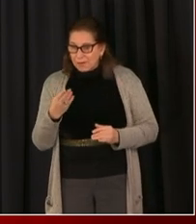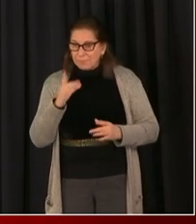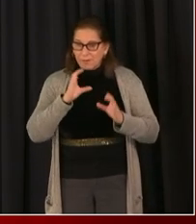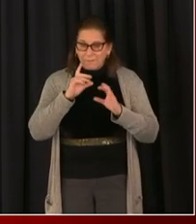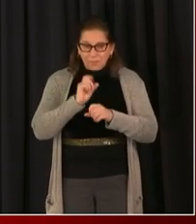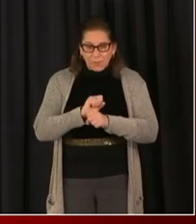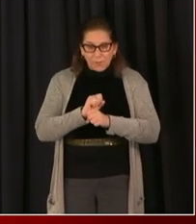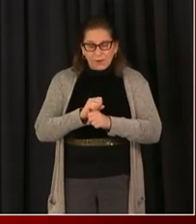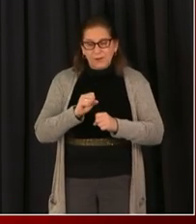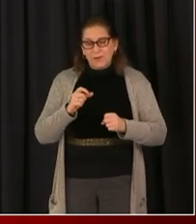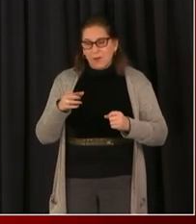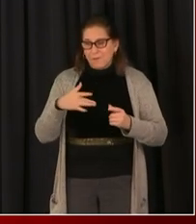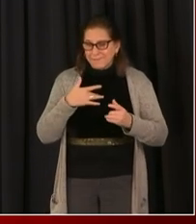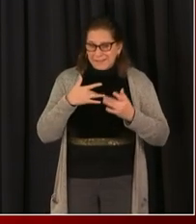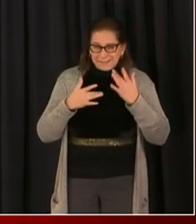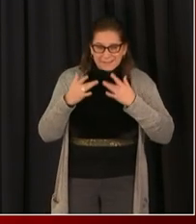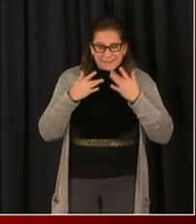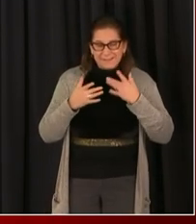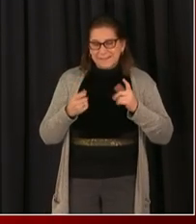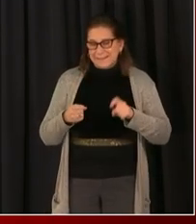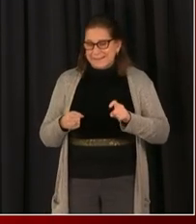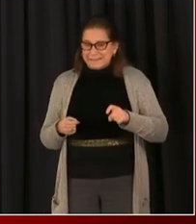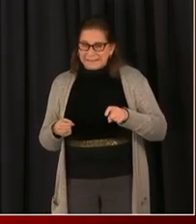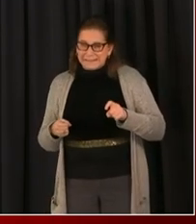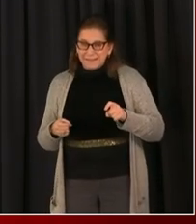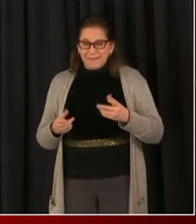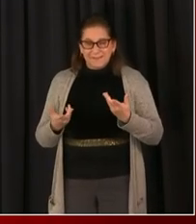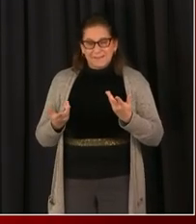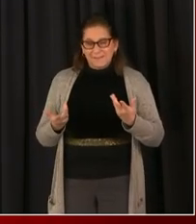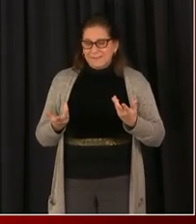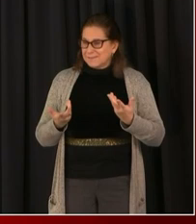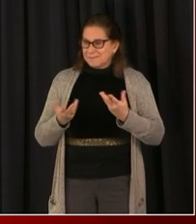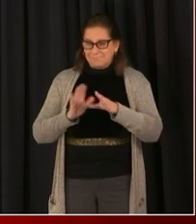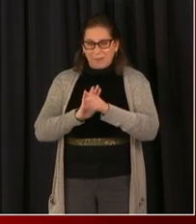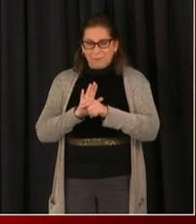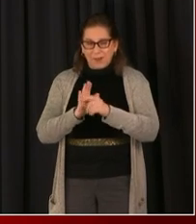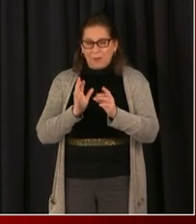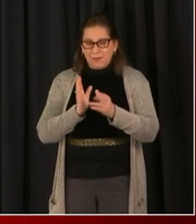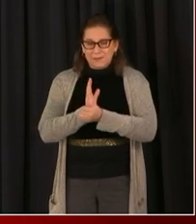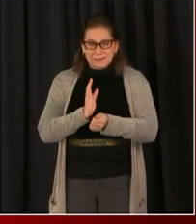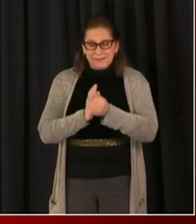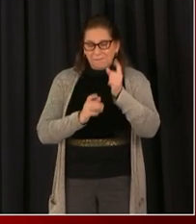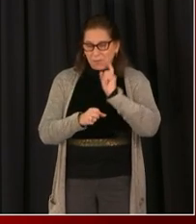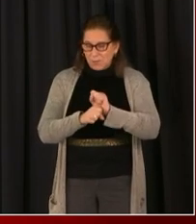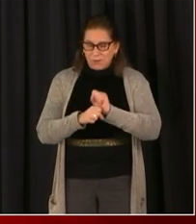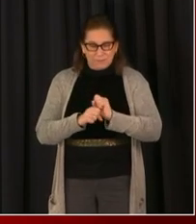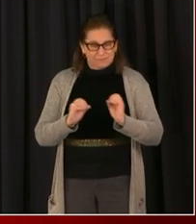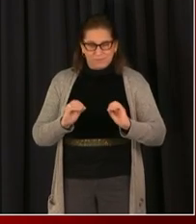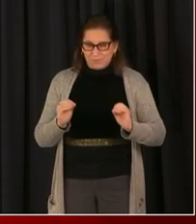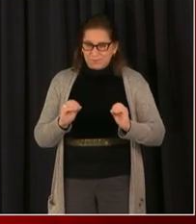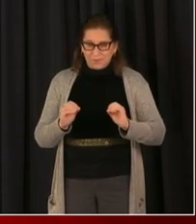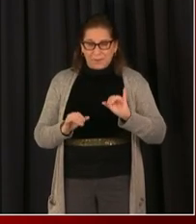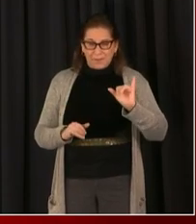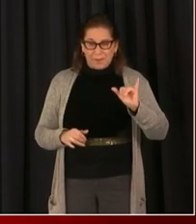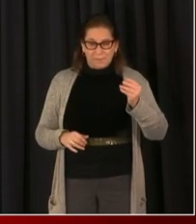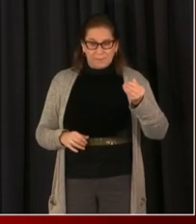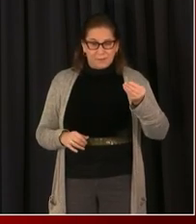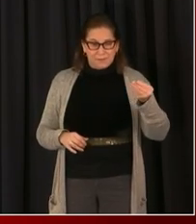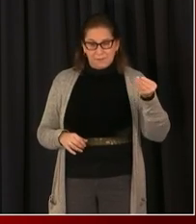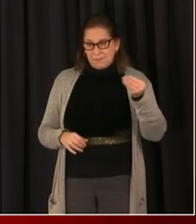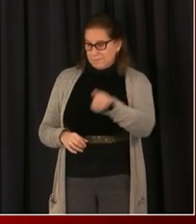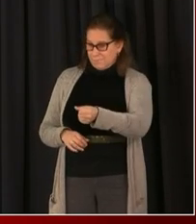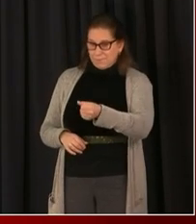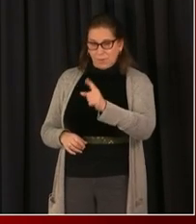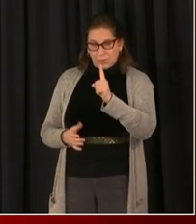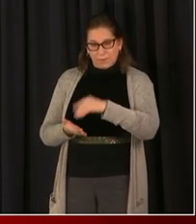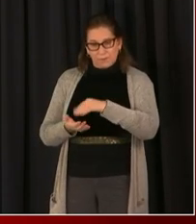to participate in traditional UI, independent contractors, gig economy workers, and those who have